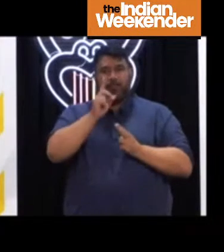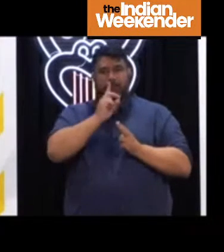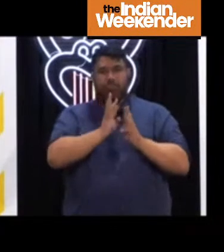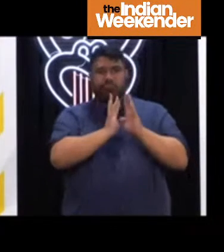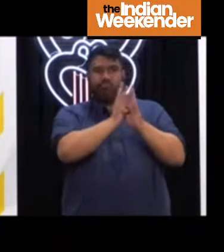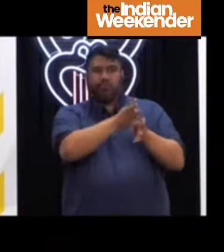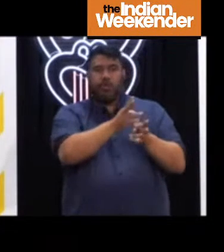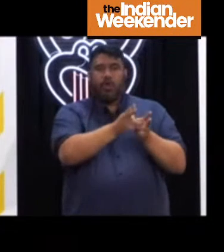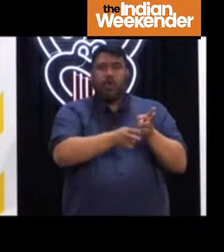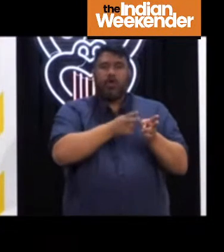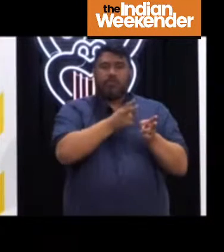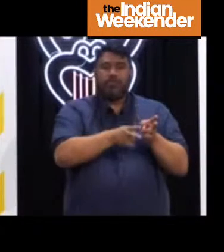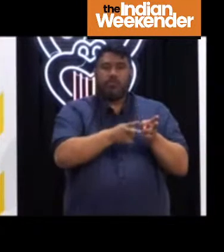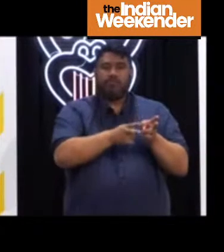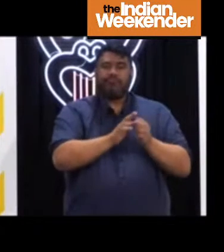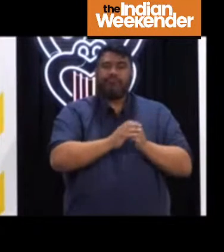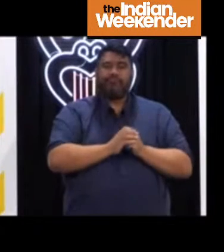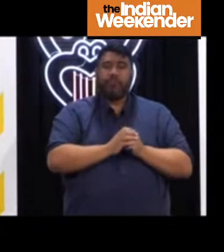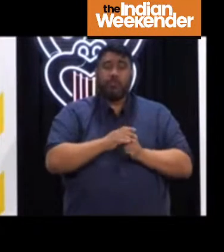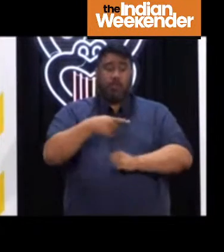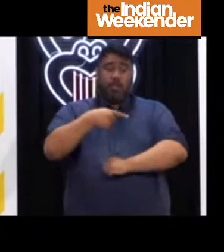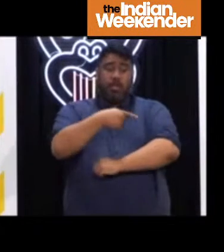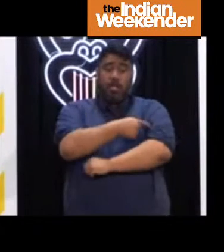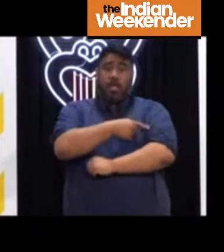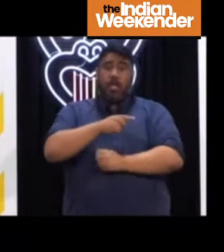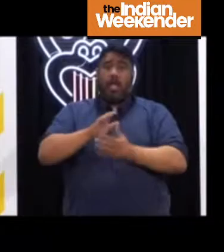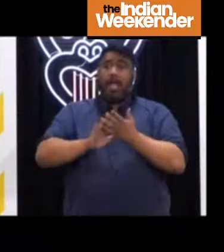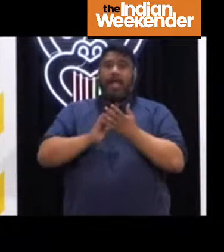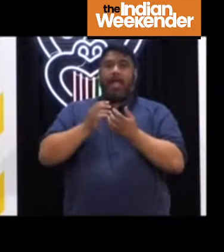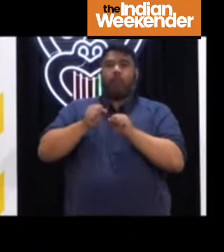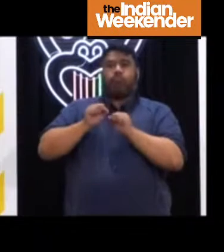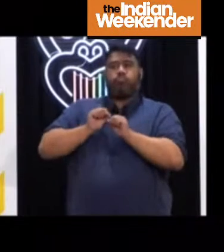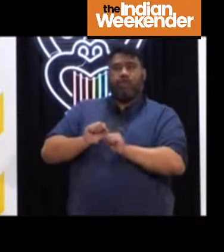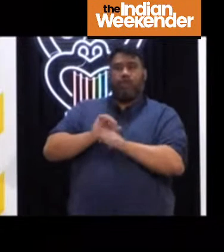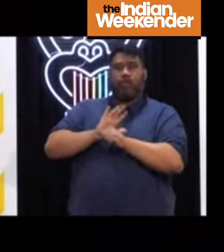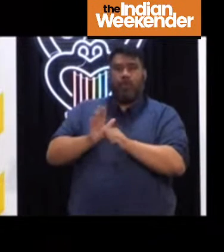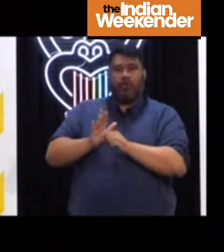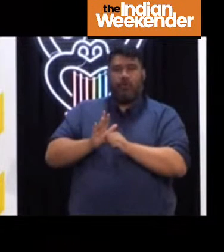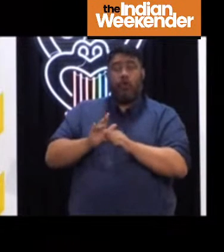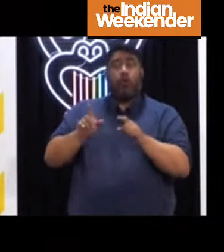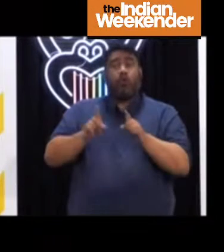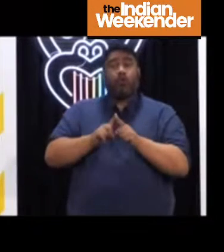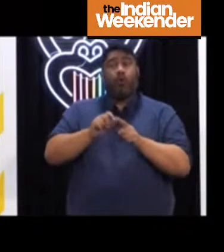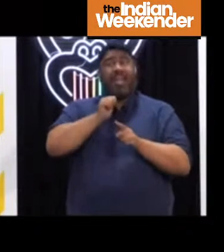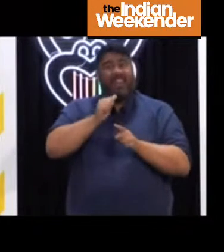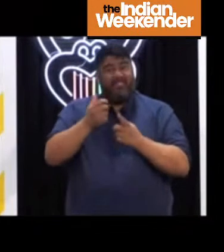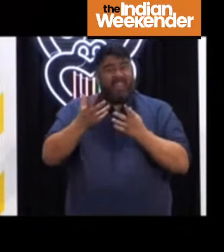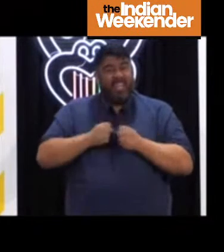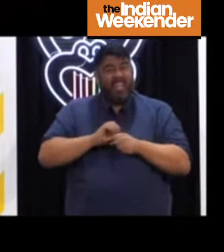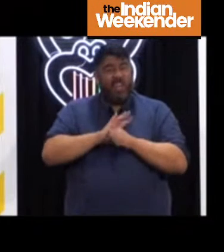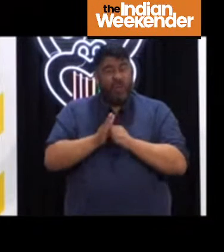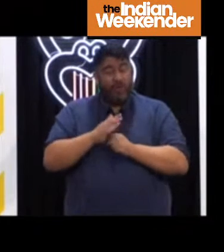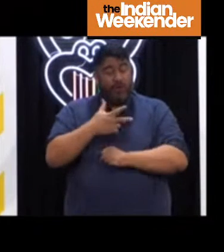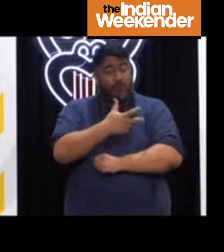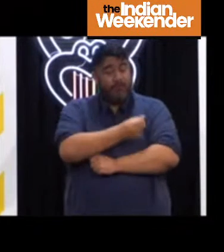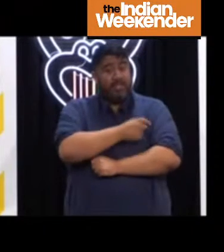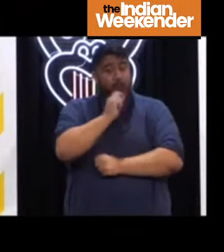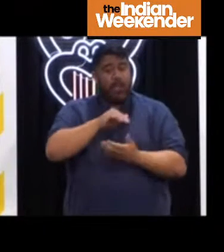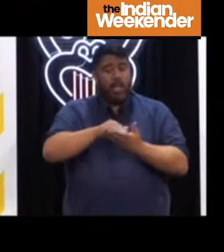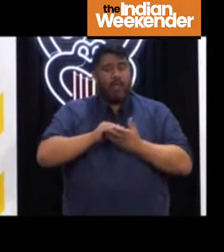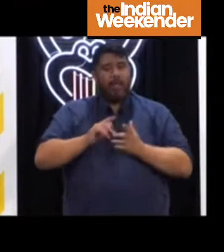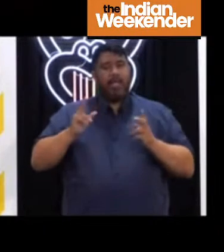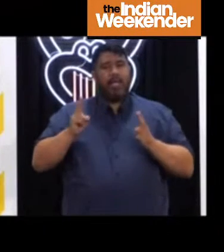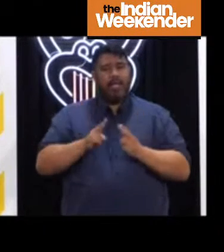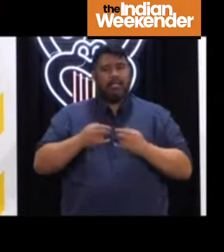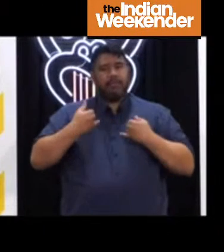you're far less likely to get COVID and far less likely to get sick and need to go to hospital if you are vaccinated. Getting vaccinated protects